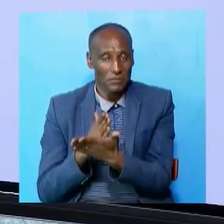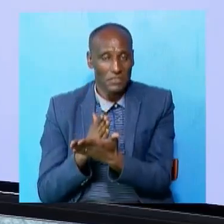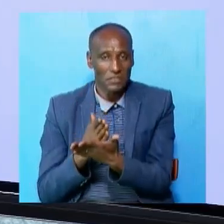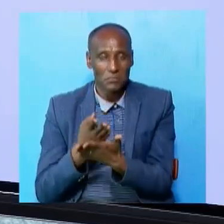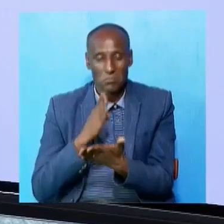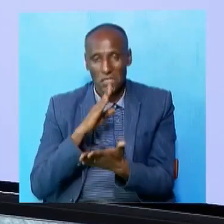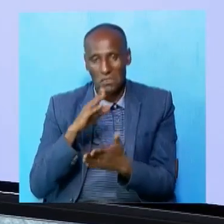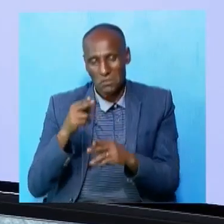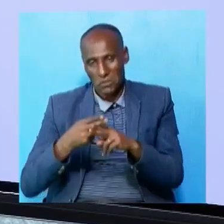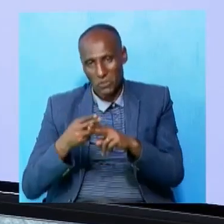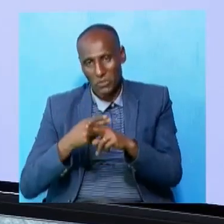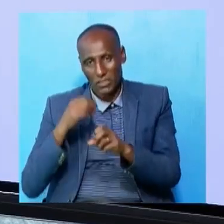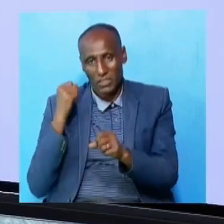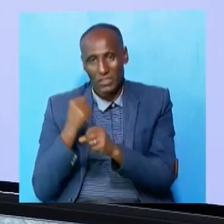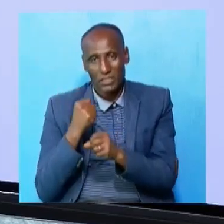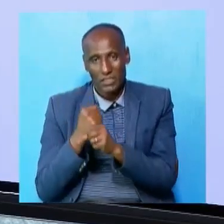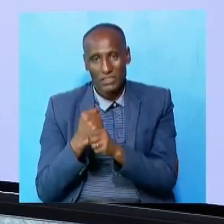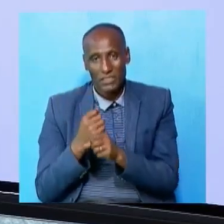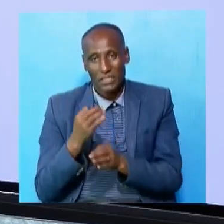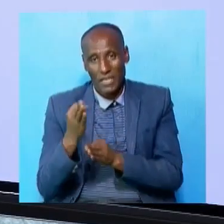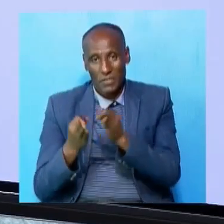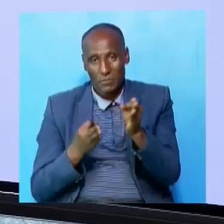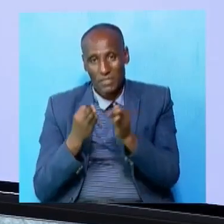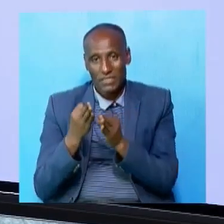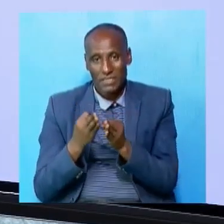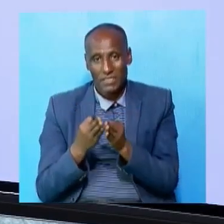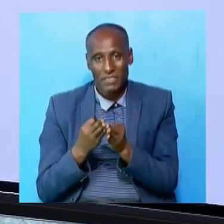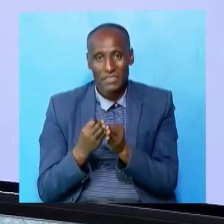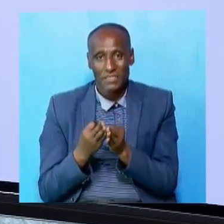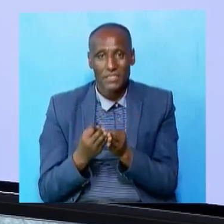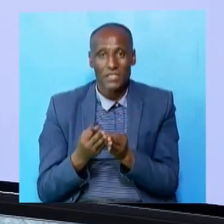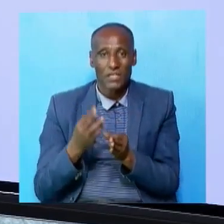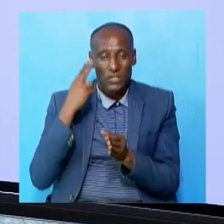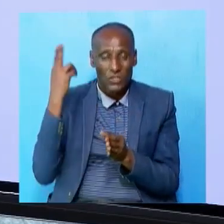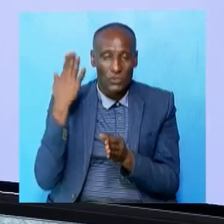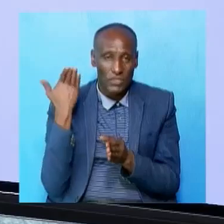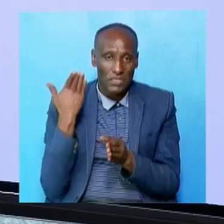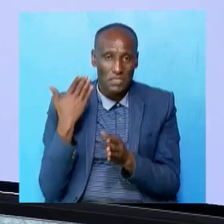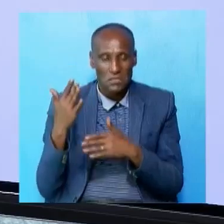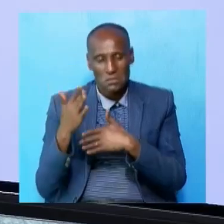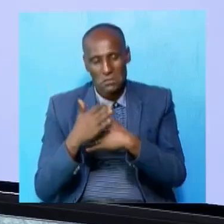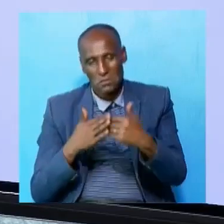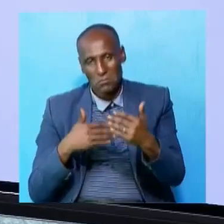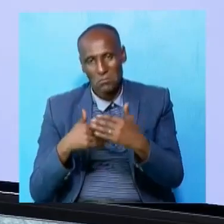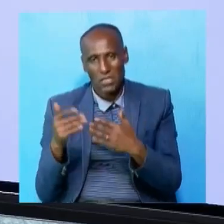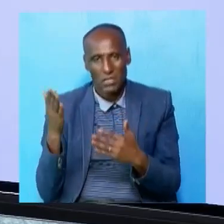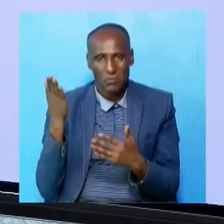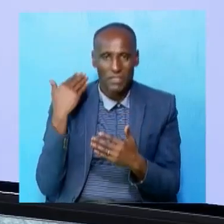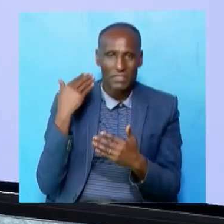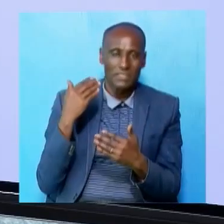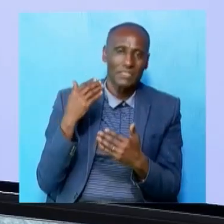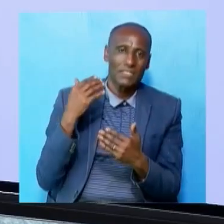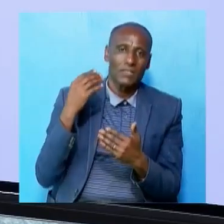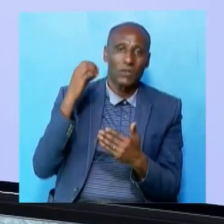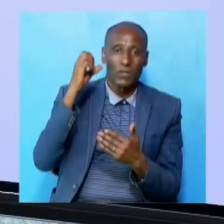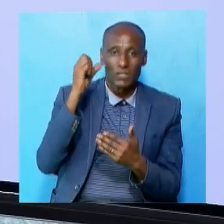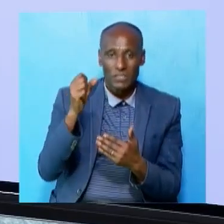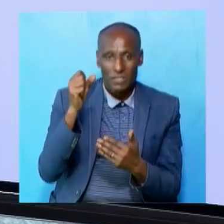short action that we expressed it using the simple past or subject plus verb